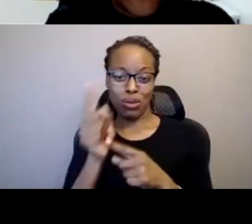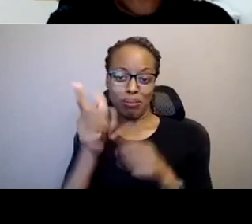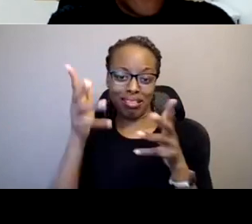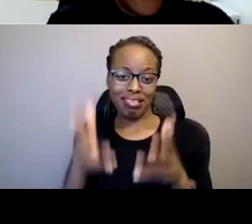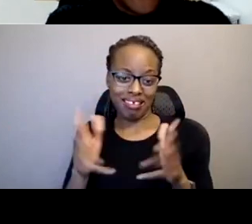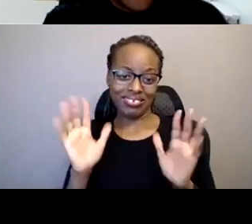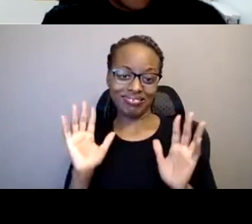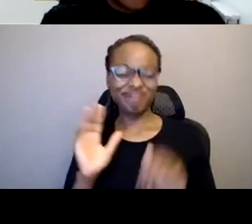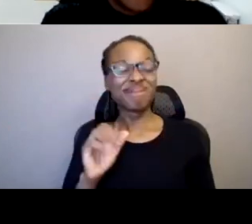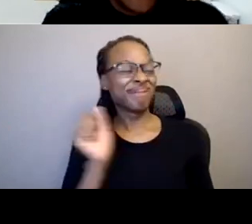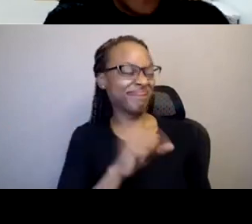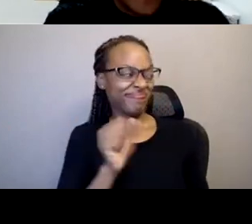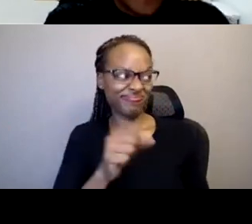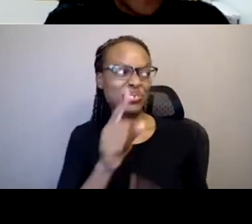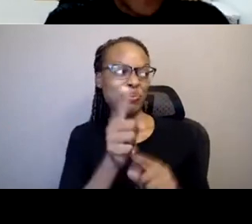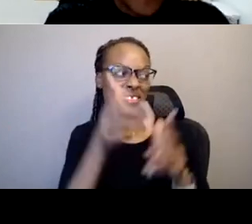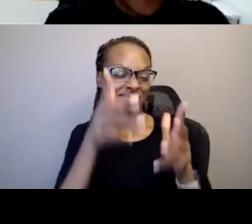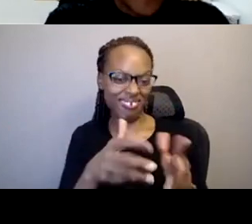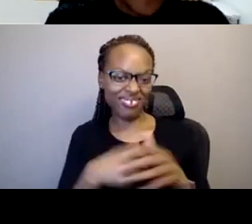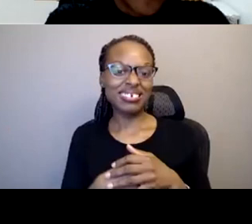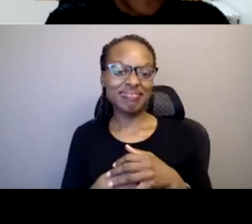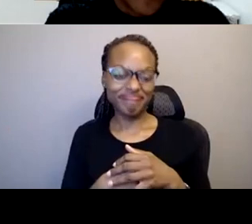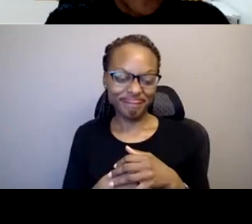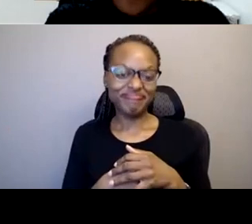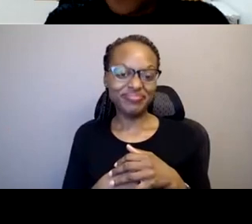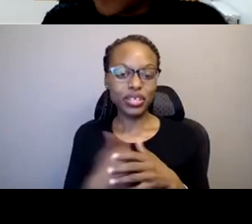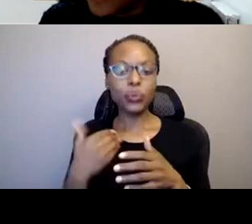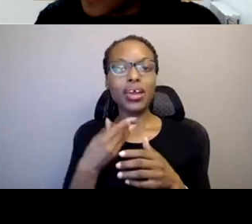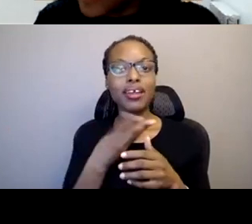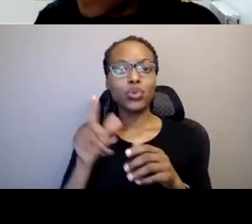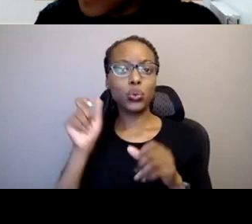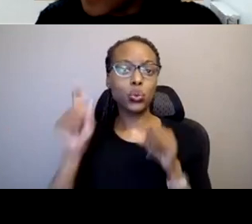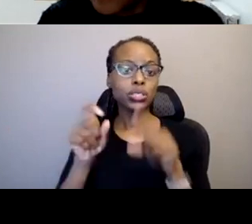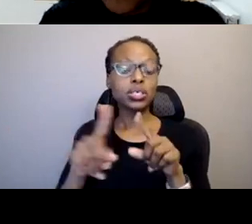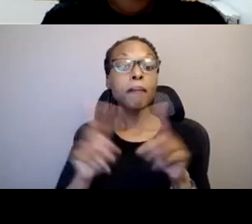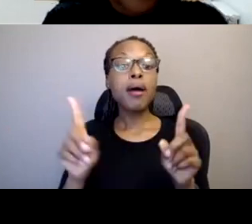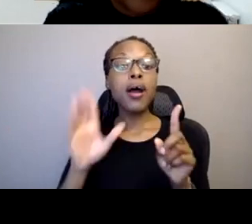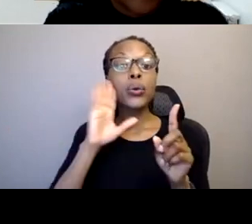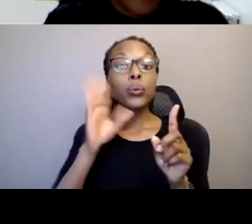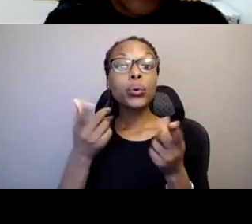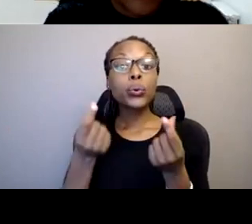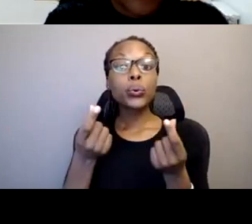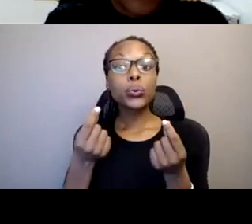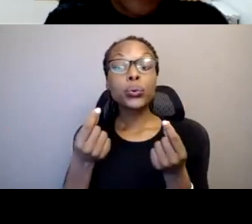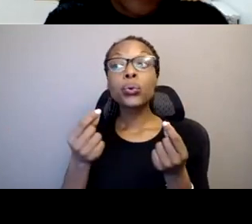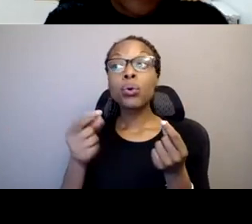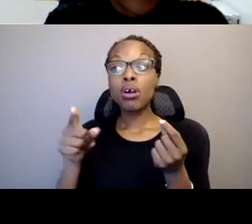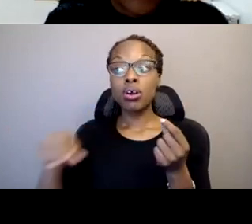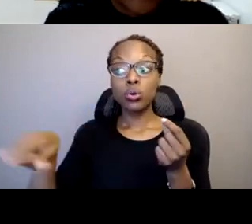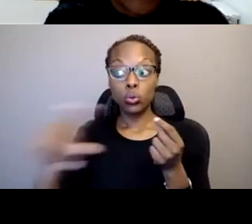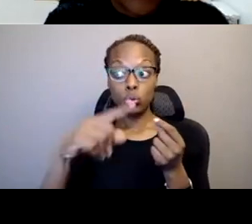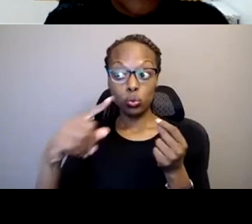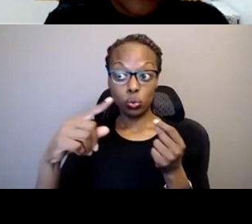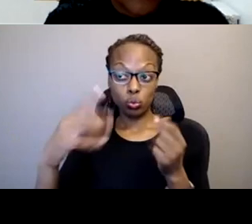only have 1 minute. I'm sorry, because we did have, we had a few questions, but I will ask people to please fill out the survey.